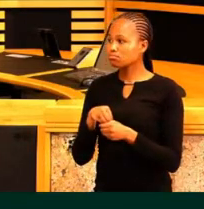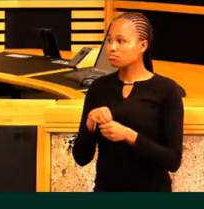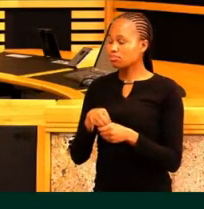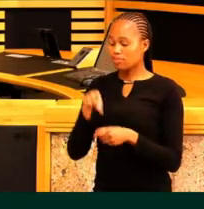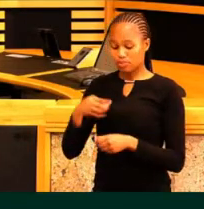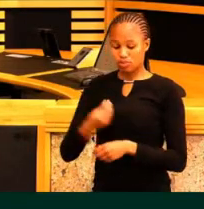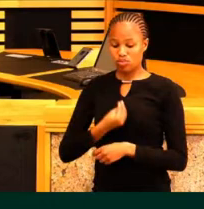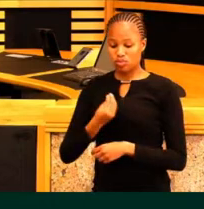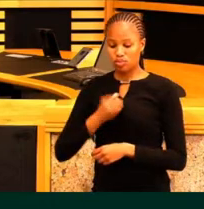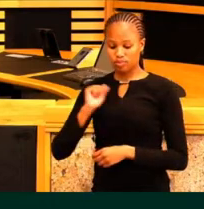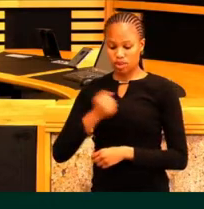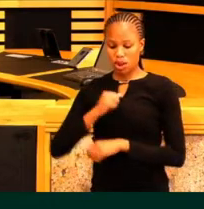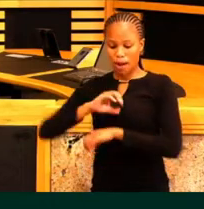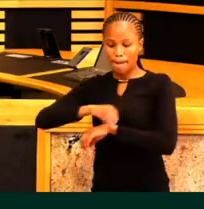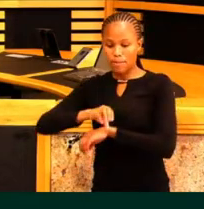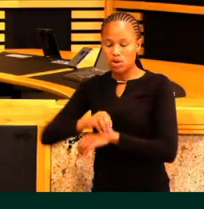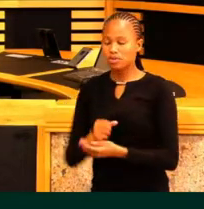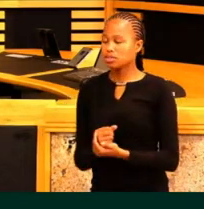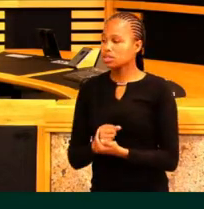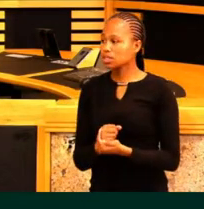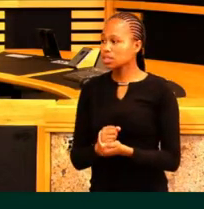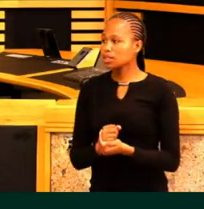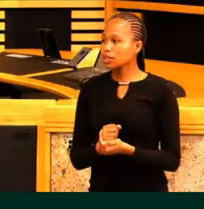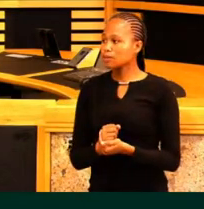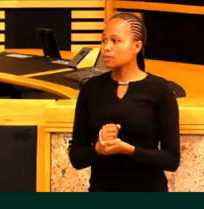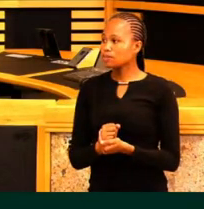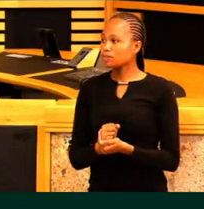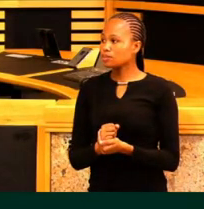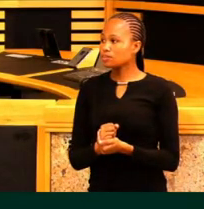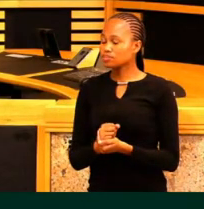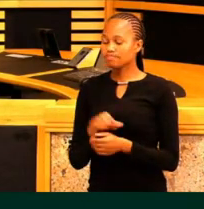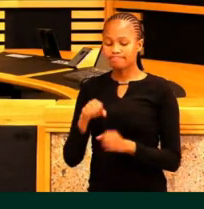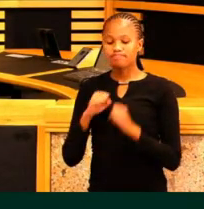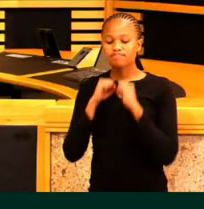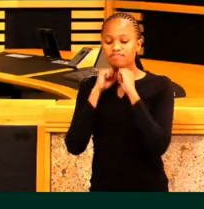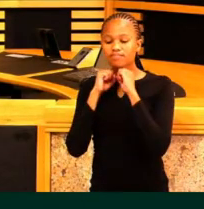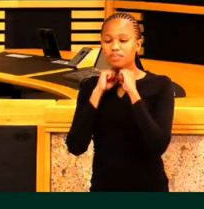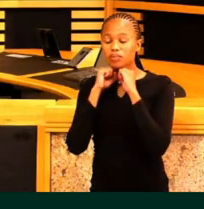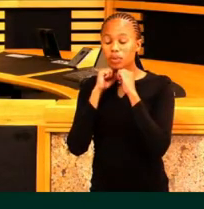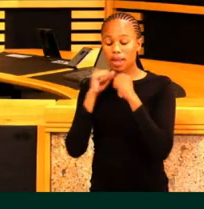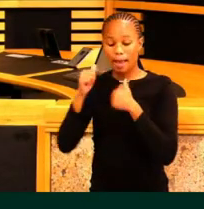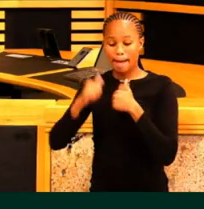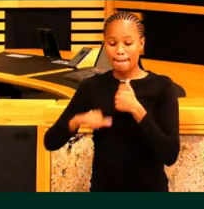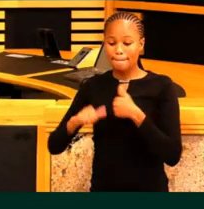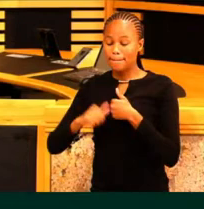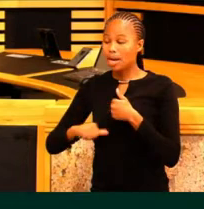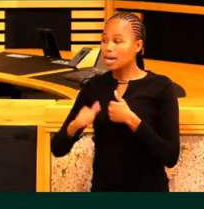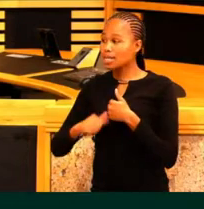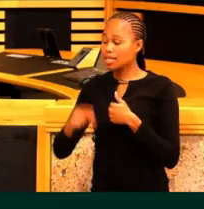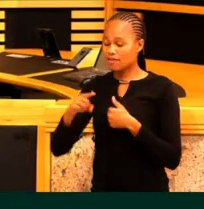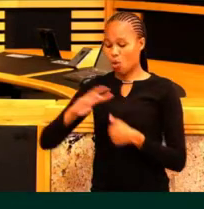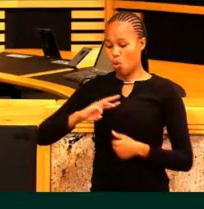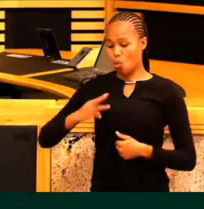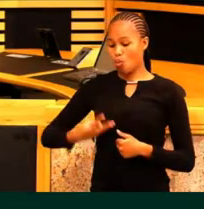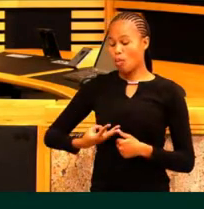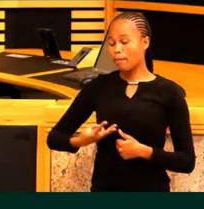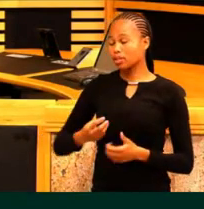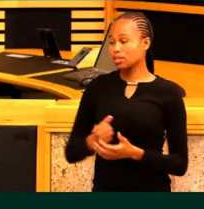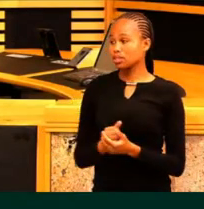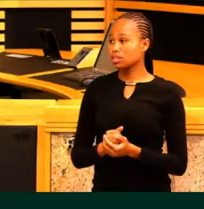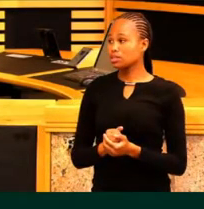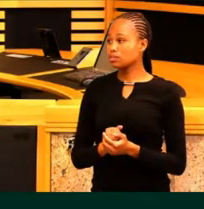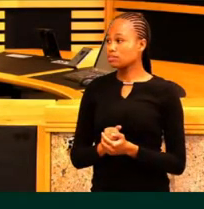of the Youth of our Province taking place in August a month declared women's month